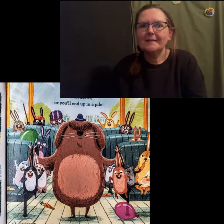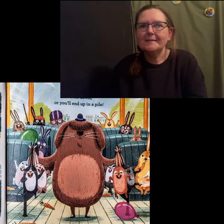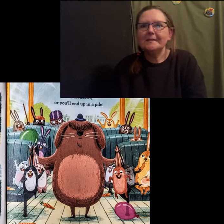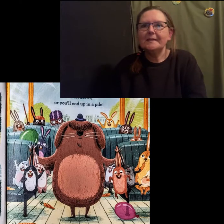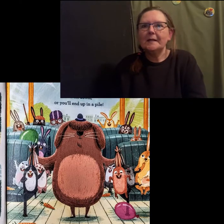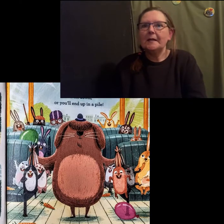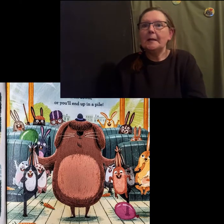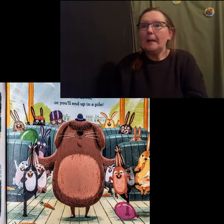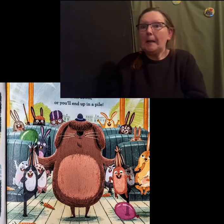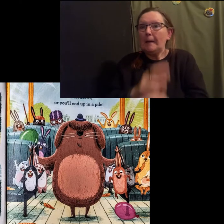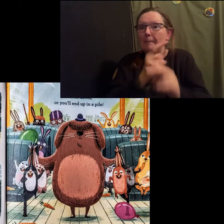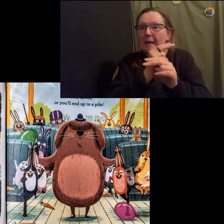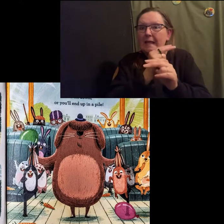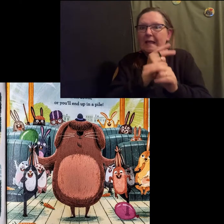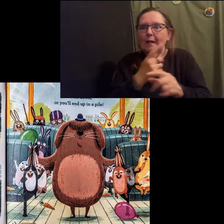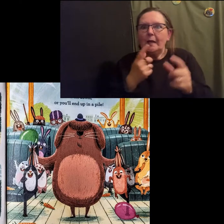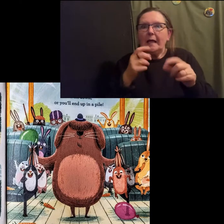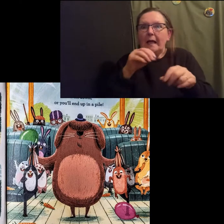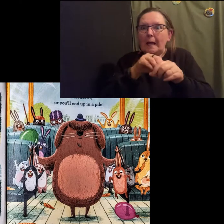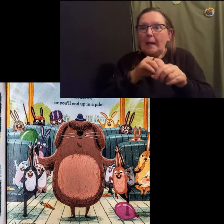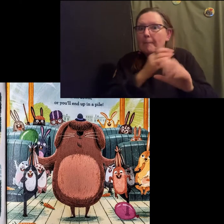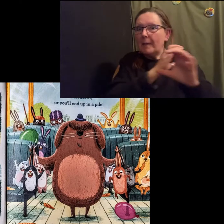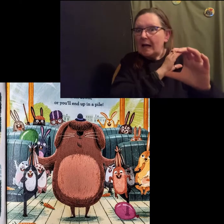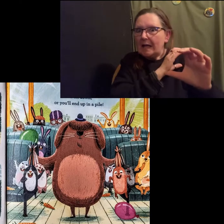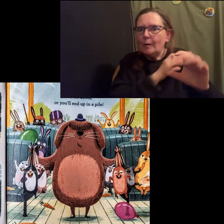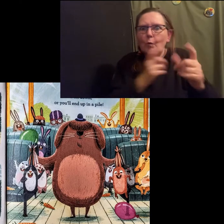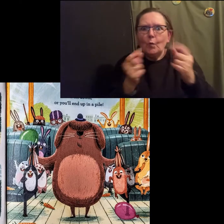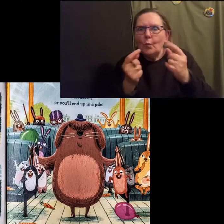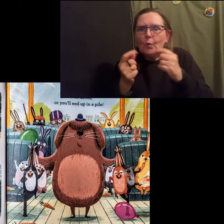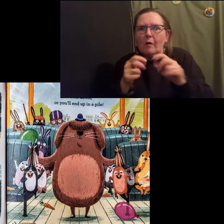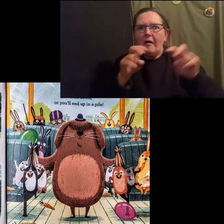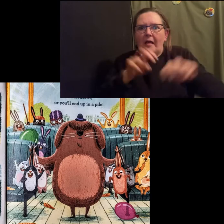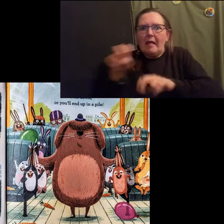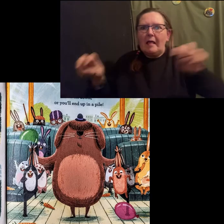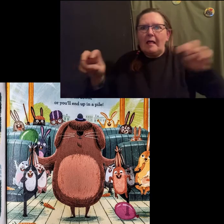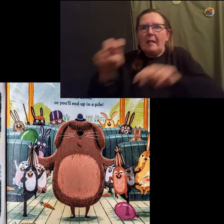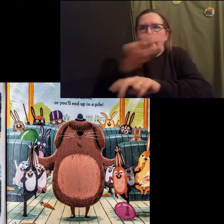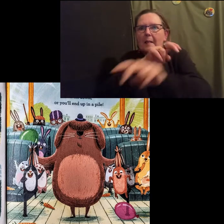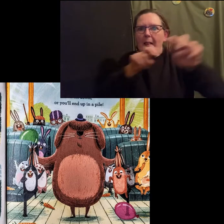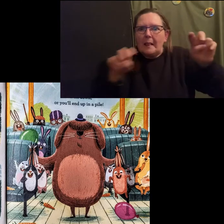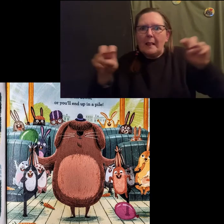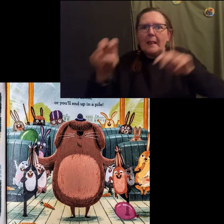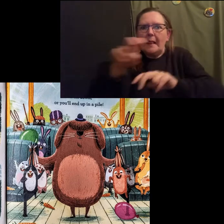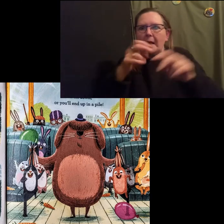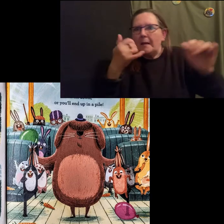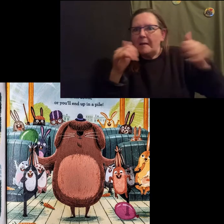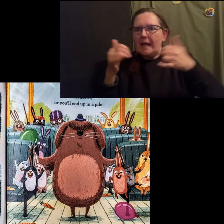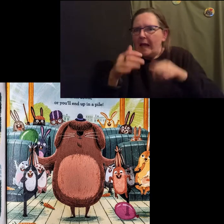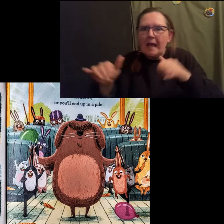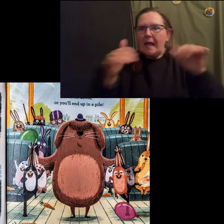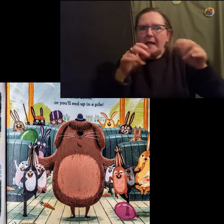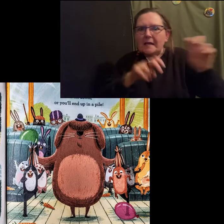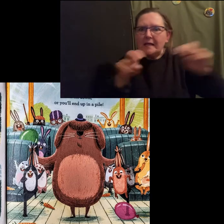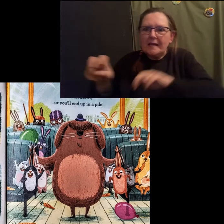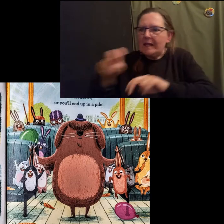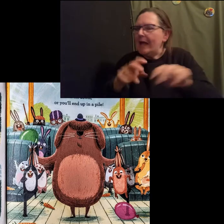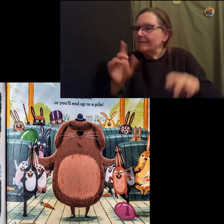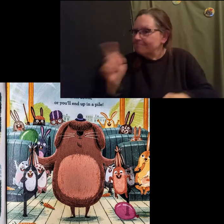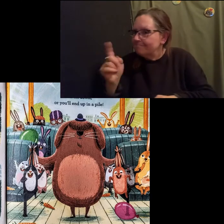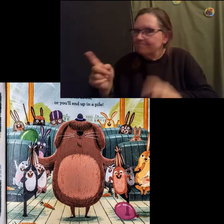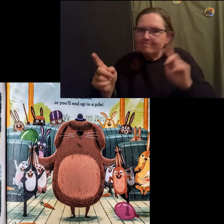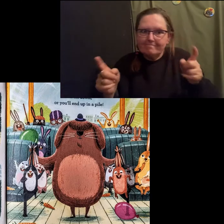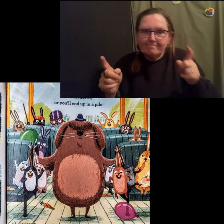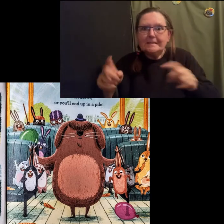Bunnies in the aisle. Bunnies in the aisle. Do sit down or you'll end up in